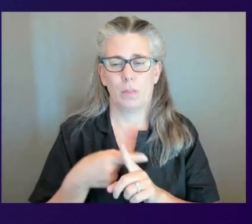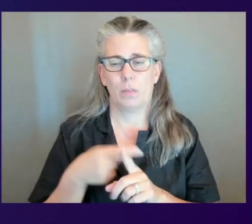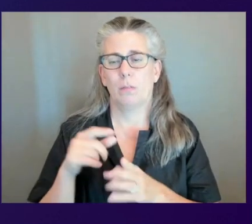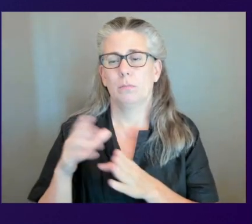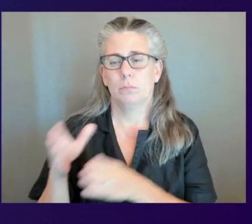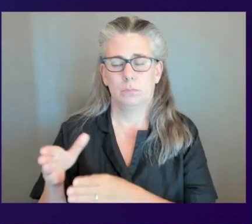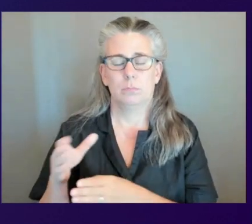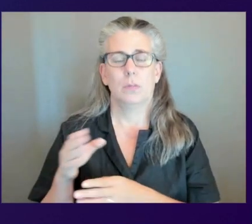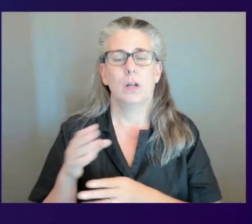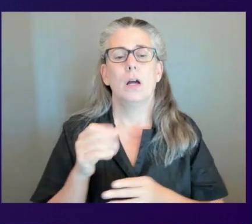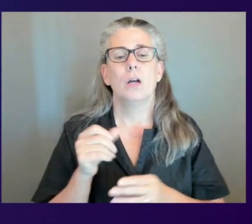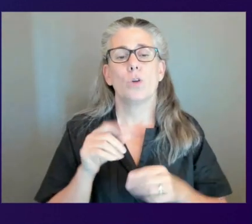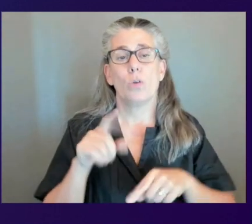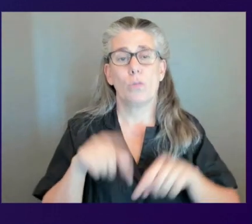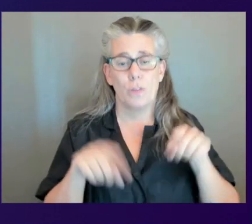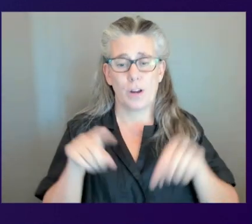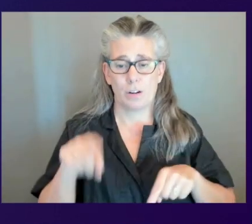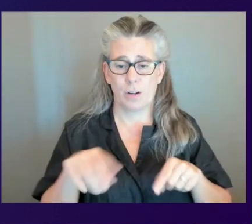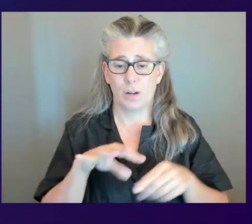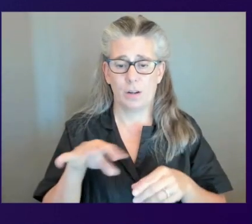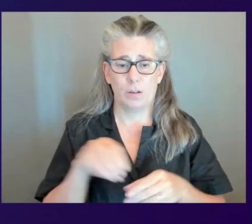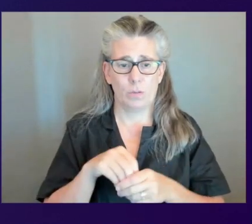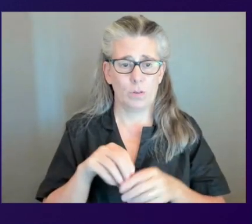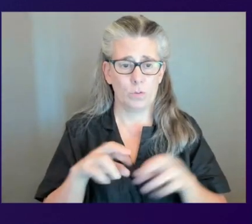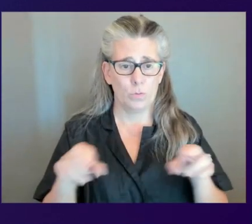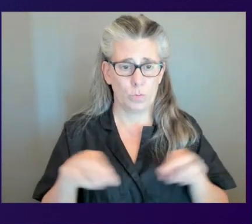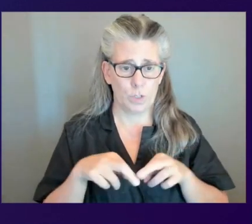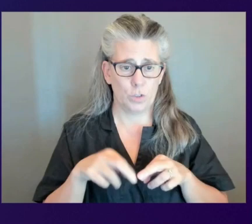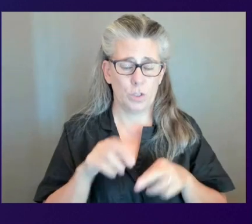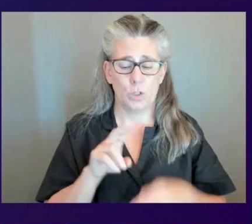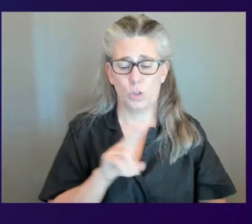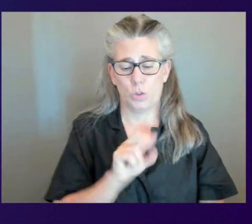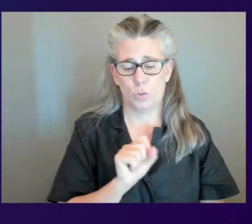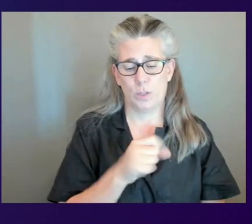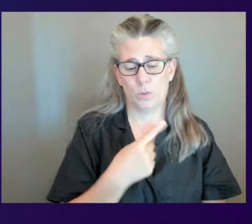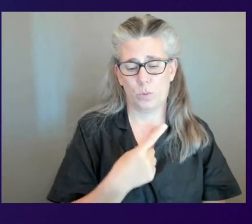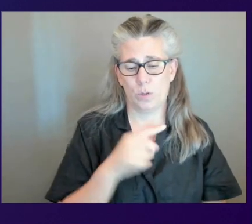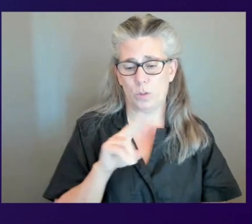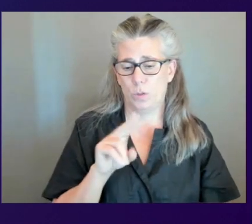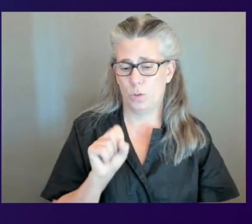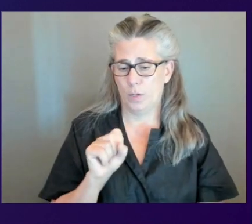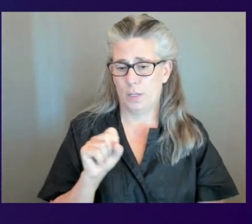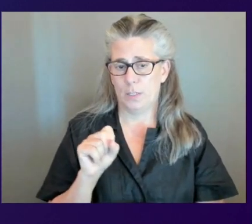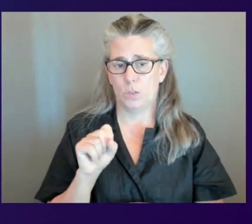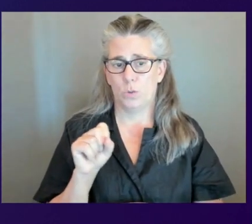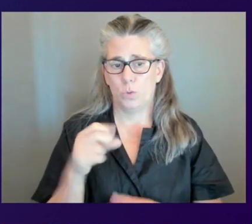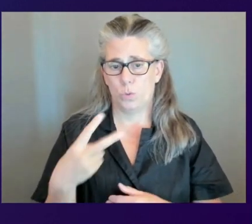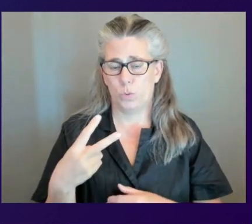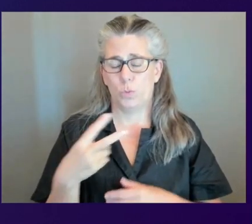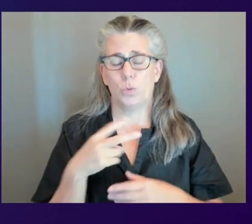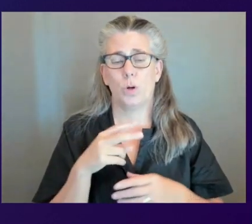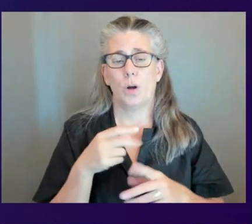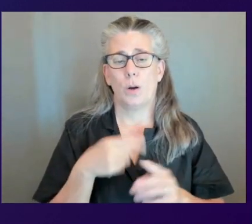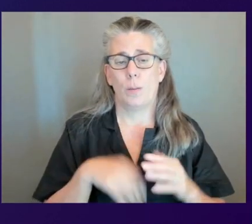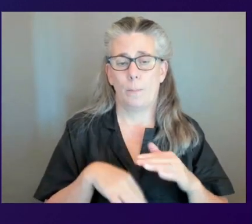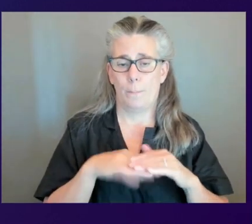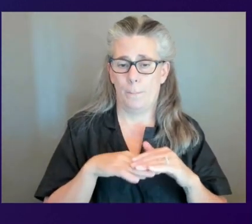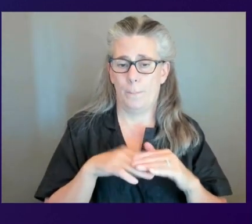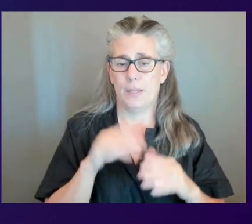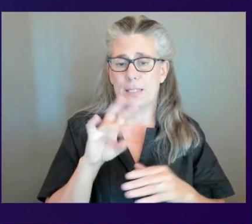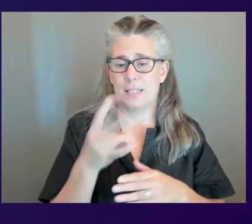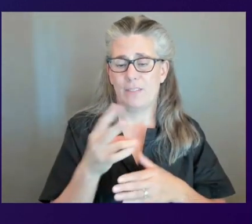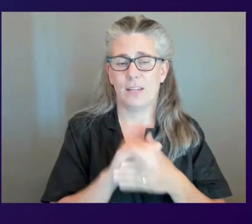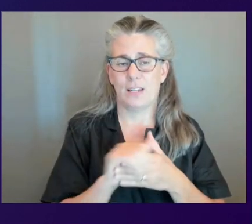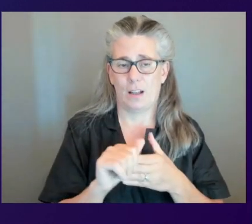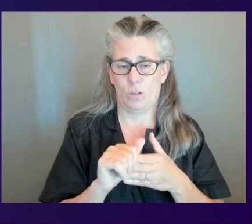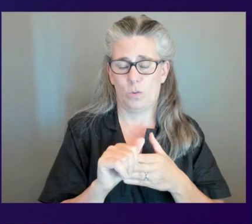in our US East 1 and US West 2, it's $7 a monthly active user for up to 200 hours, and then for each